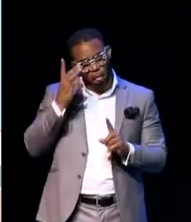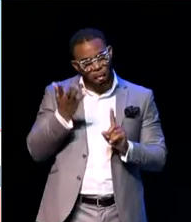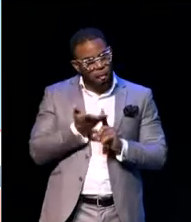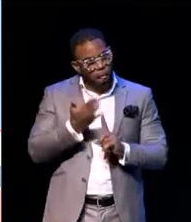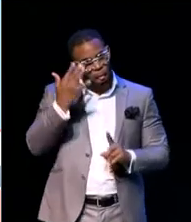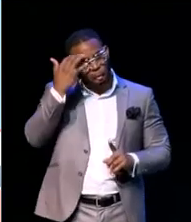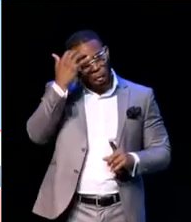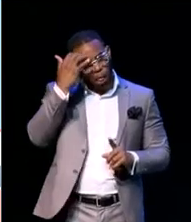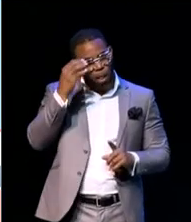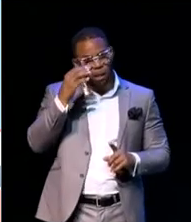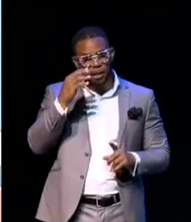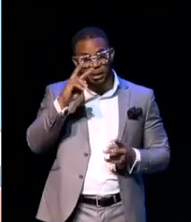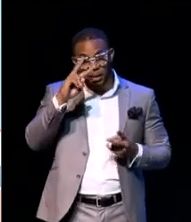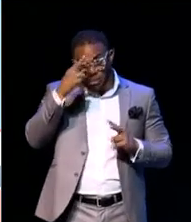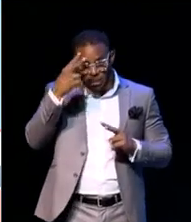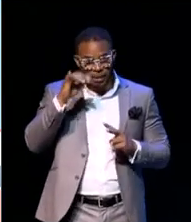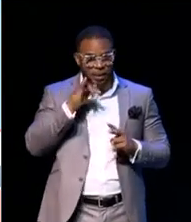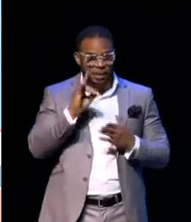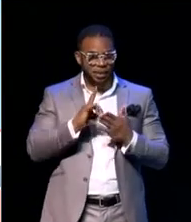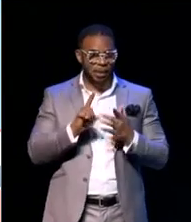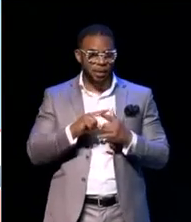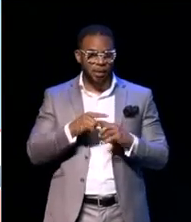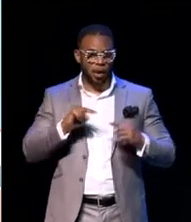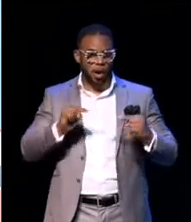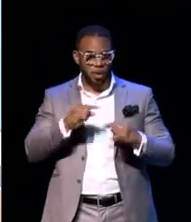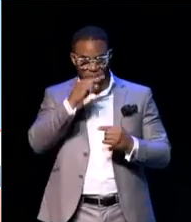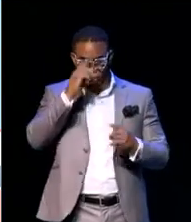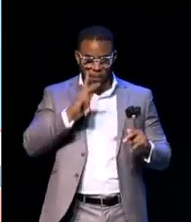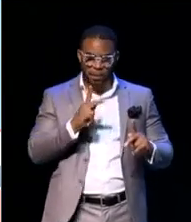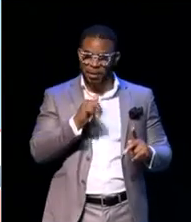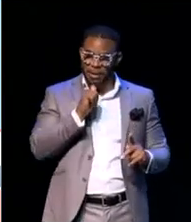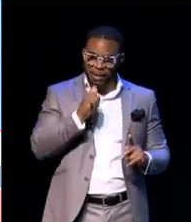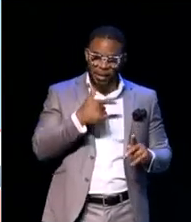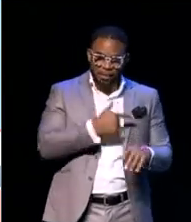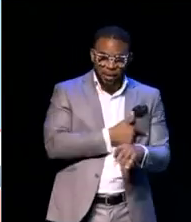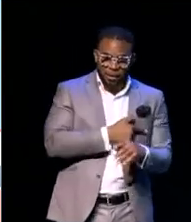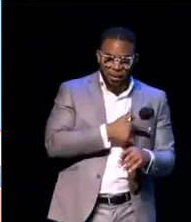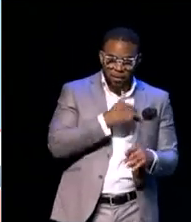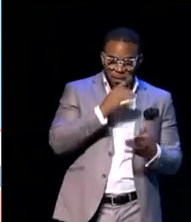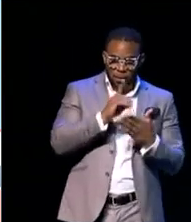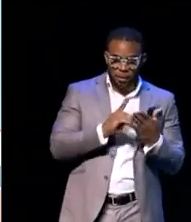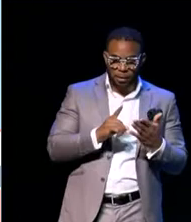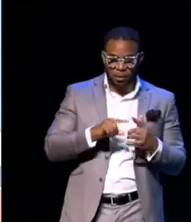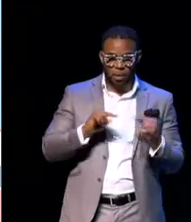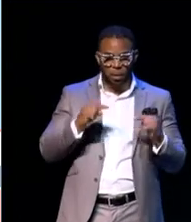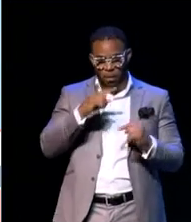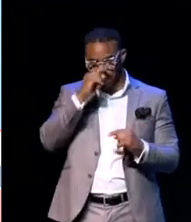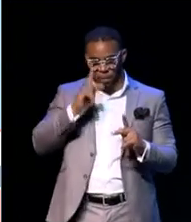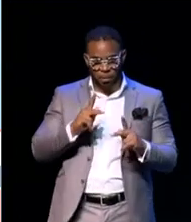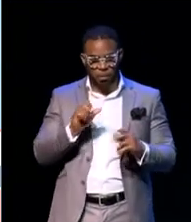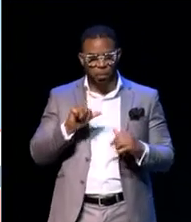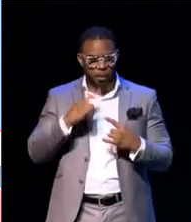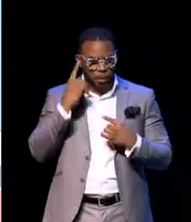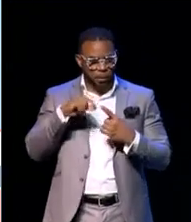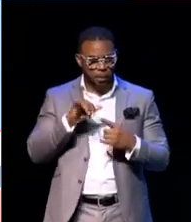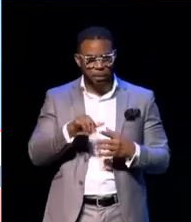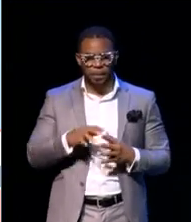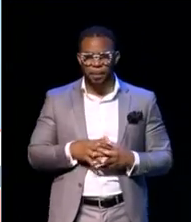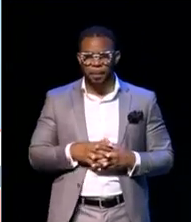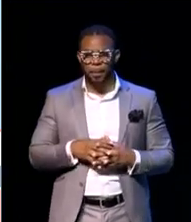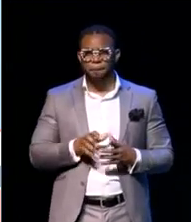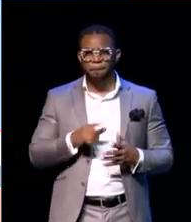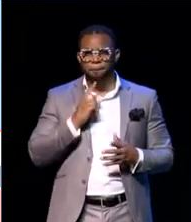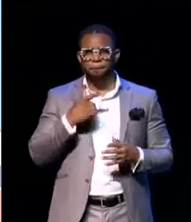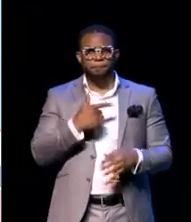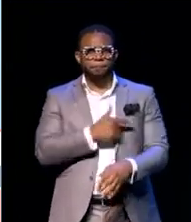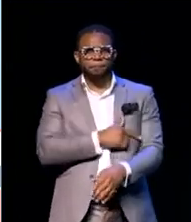are designed. It's the myths that are designed to harm the Black folks. It's not the vaccines that are designed to harm the Black folks. So when you think about, this